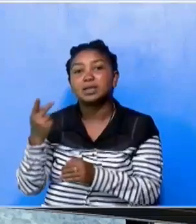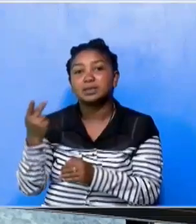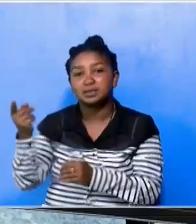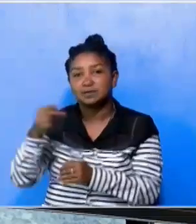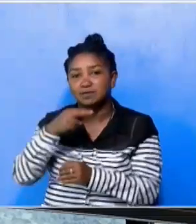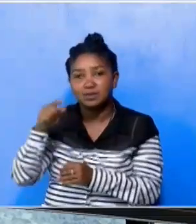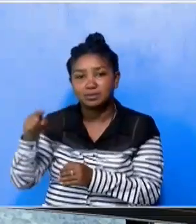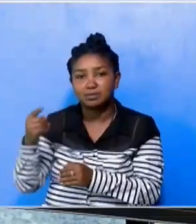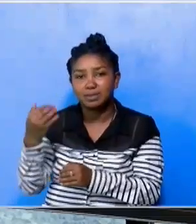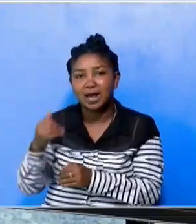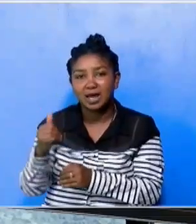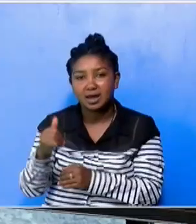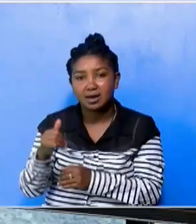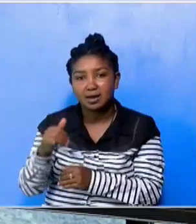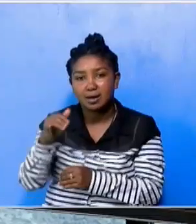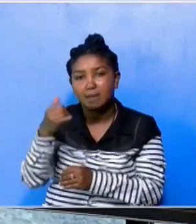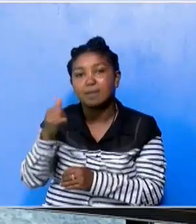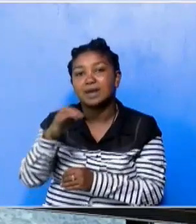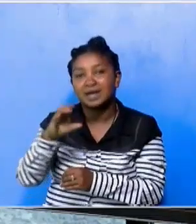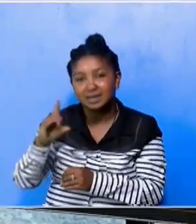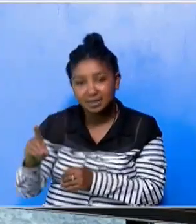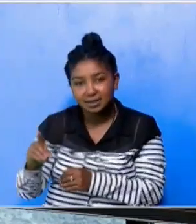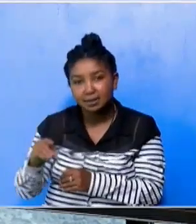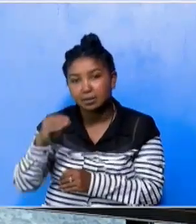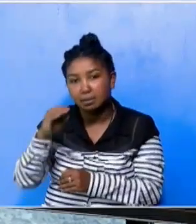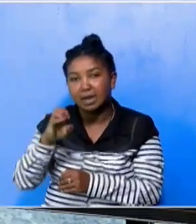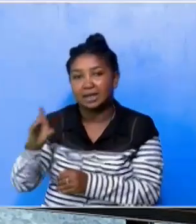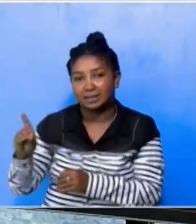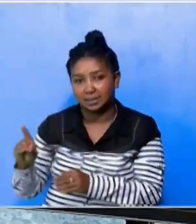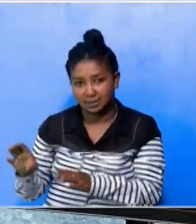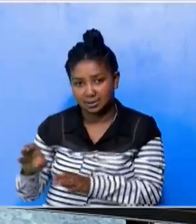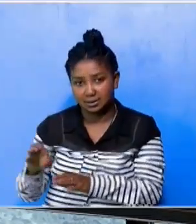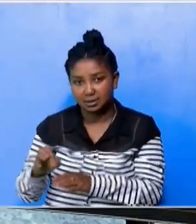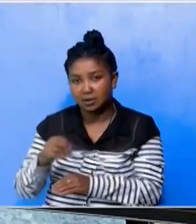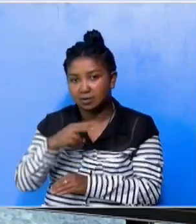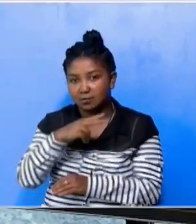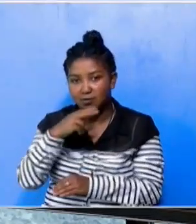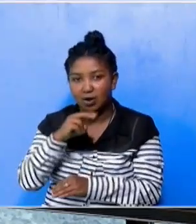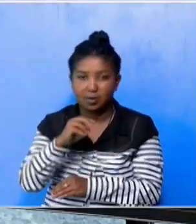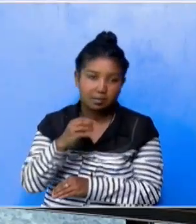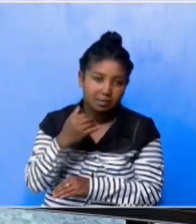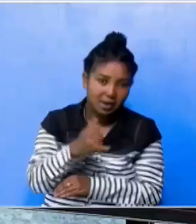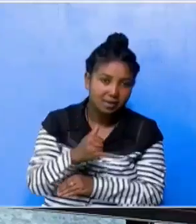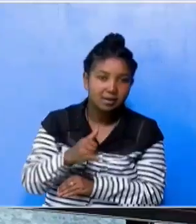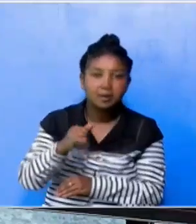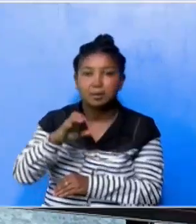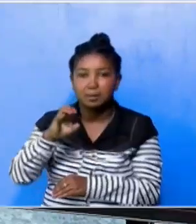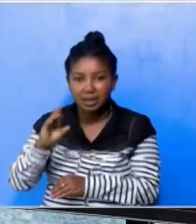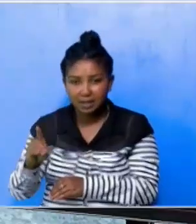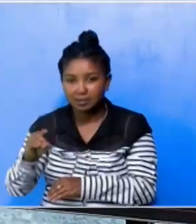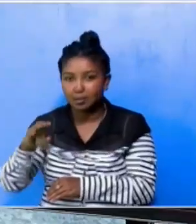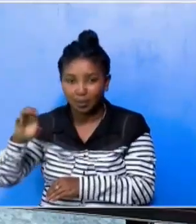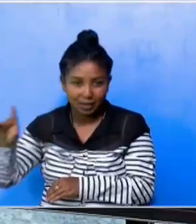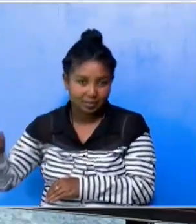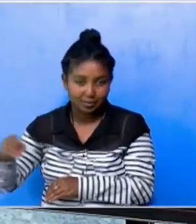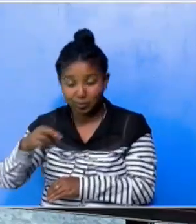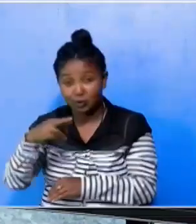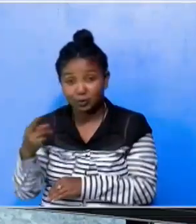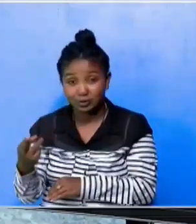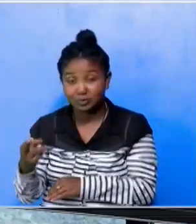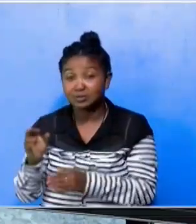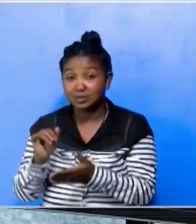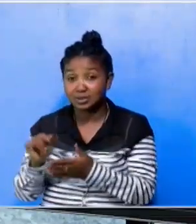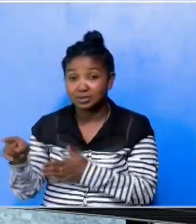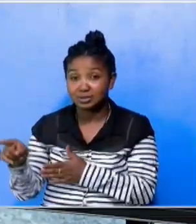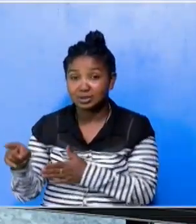verb? Play, played, played. In verb 1 play, in verb 2 played, in verb 3 played. Because that